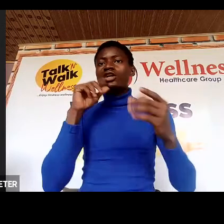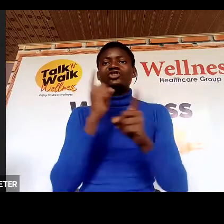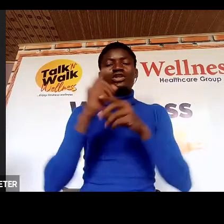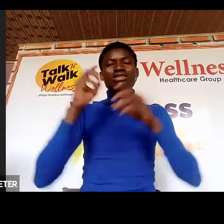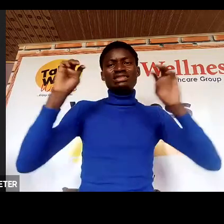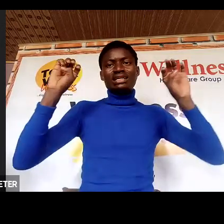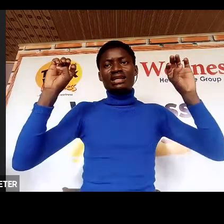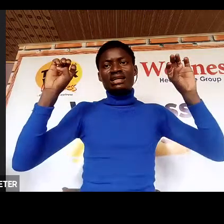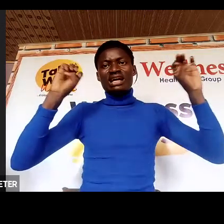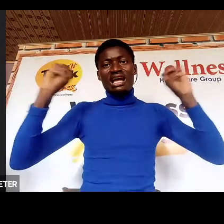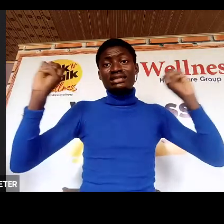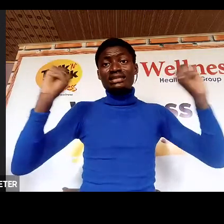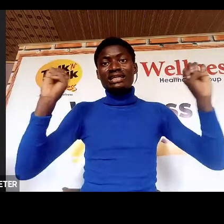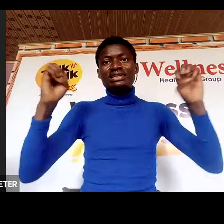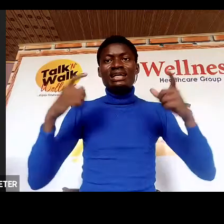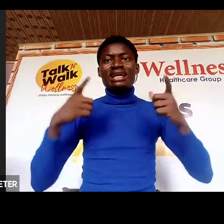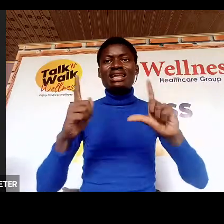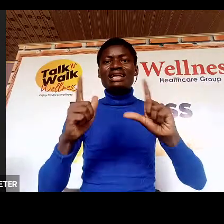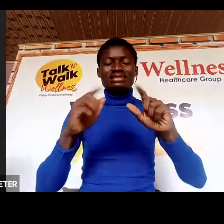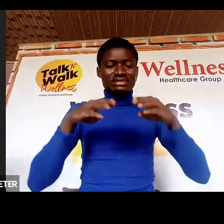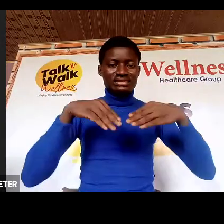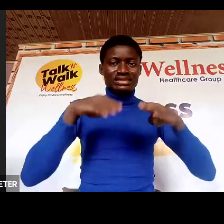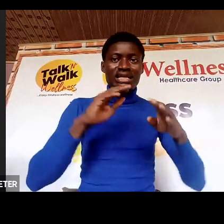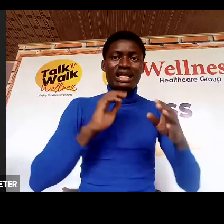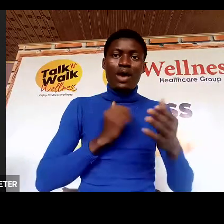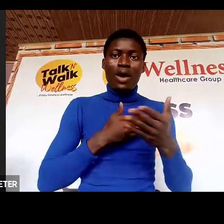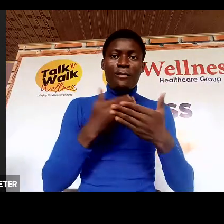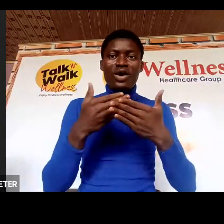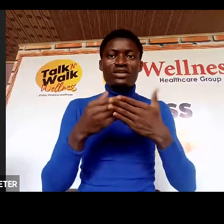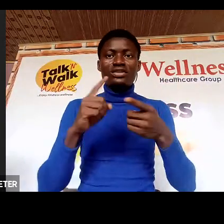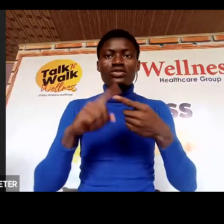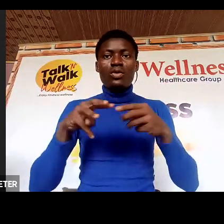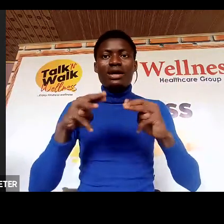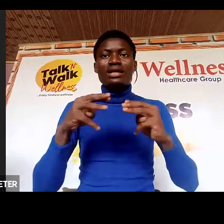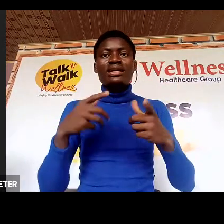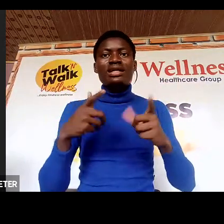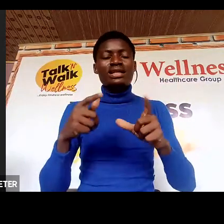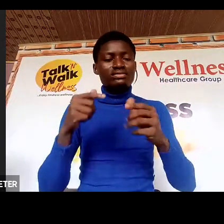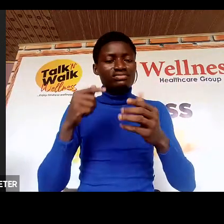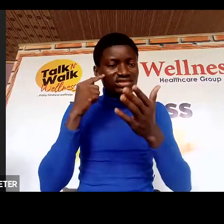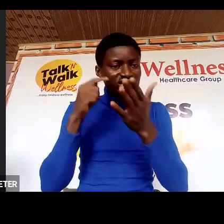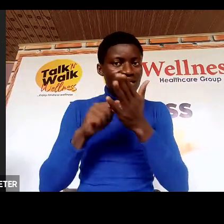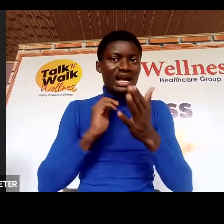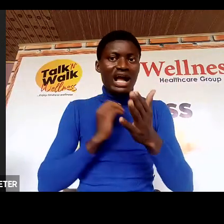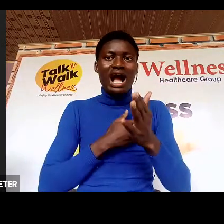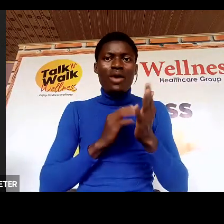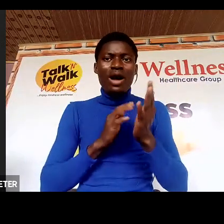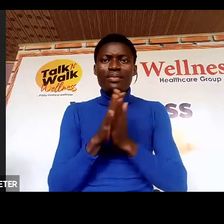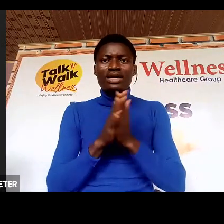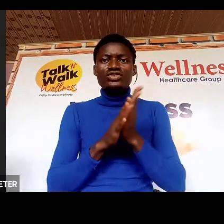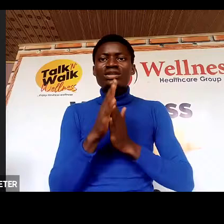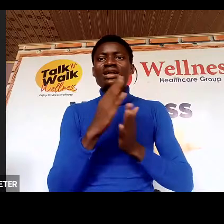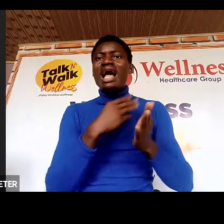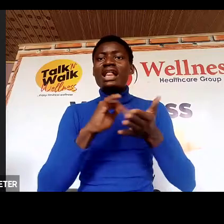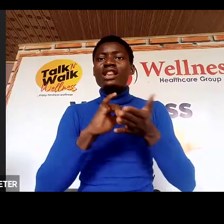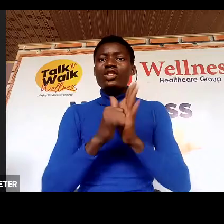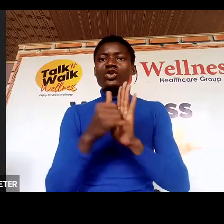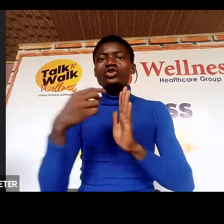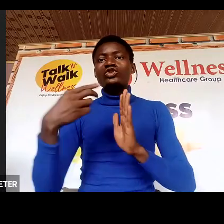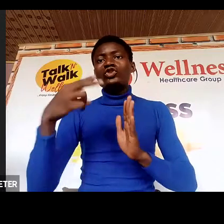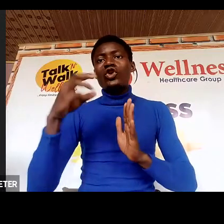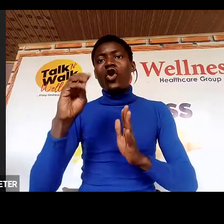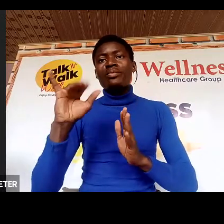passions and those things, those hobbies that we do, and see how it can generate more for us. And above all, let's embrace wellness in